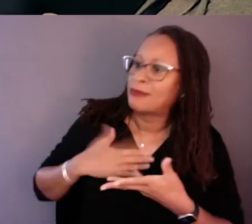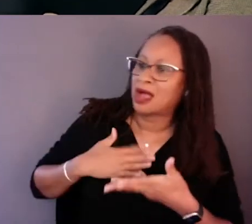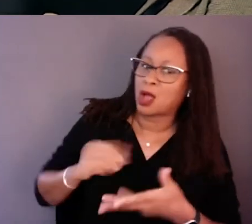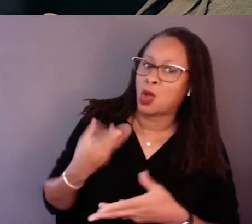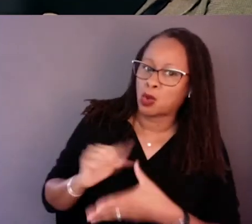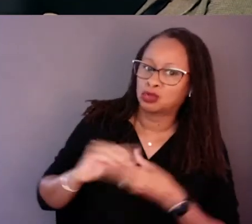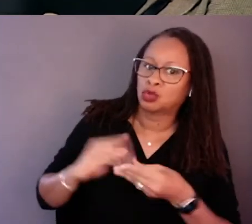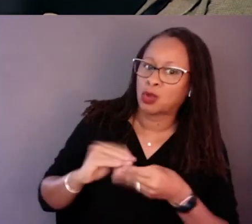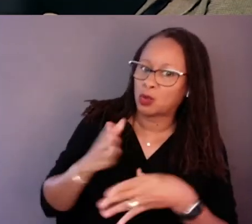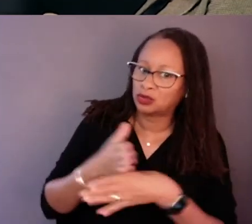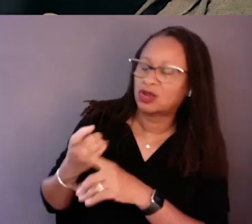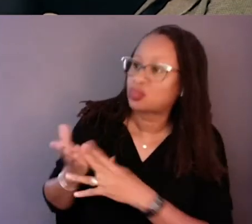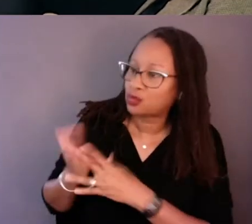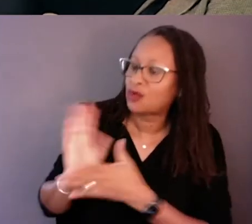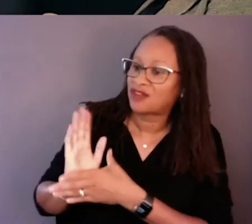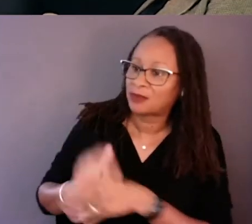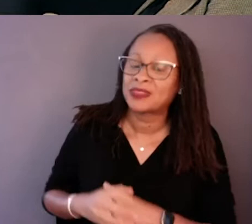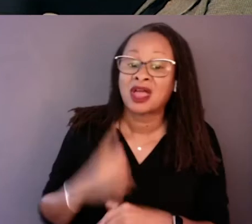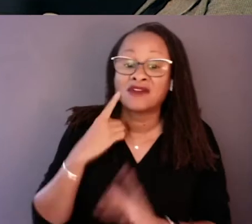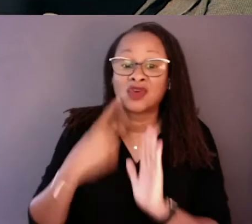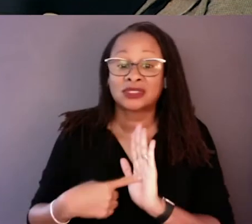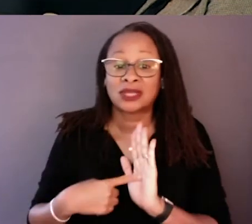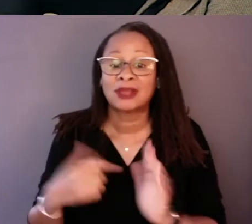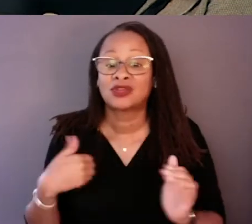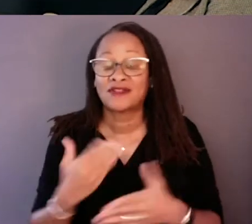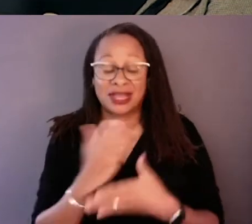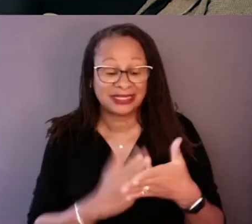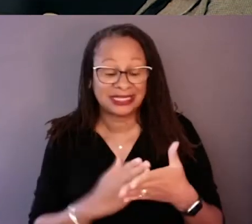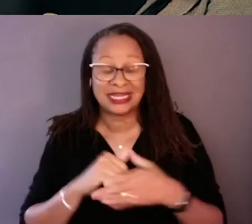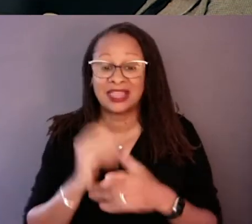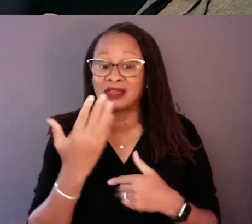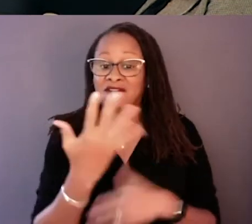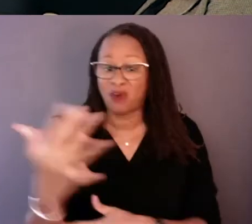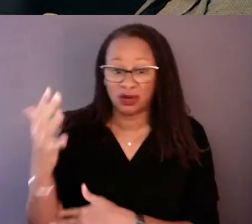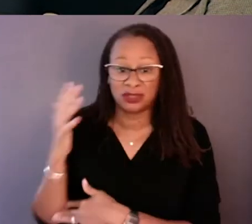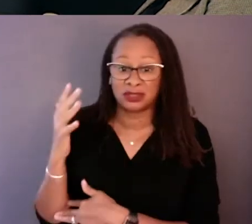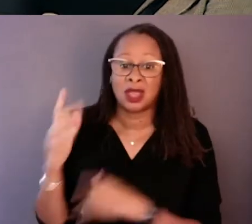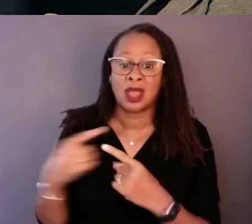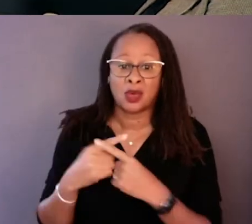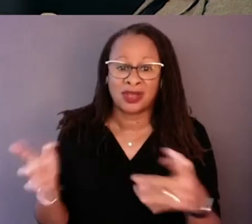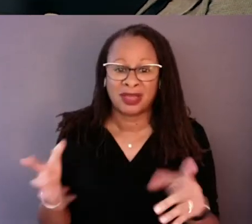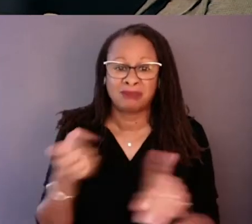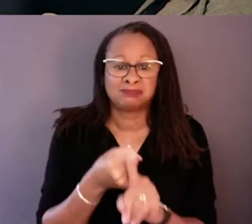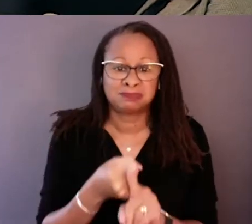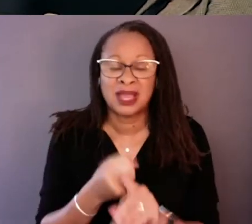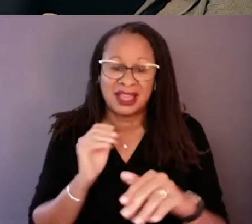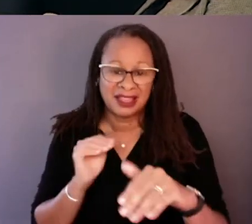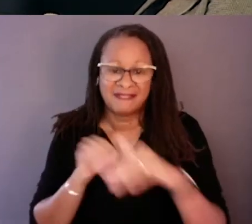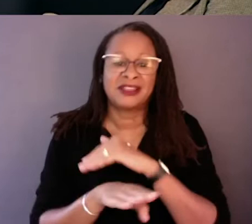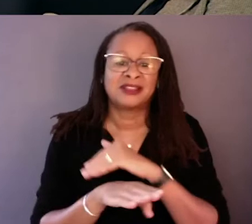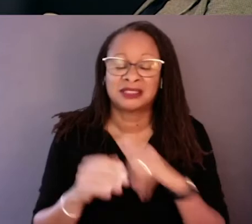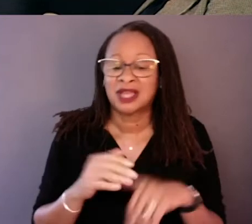So, for example, there's this scene in the forest when they catch the invader, it was Tangany who was shooting